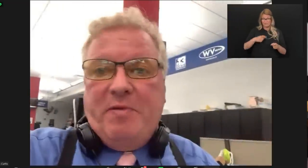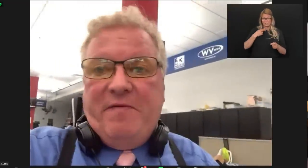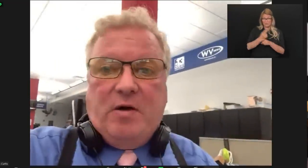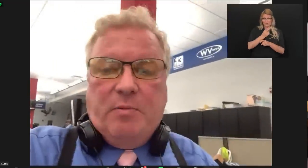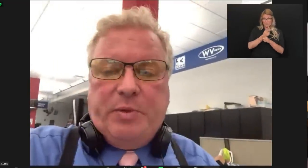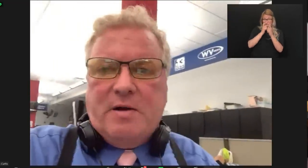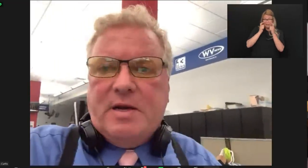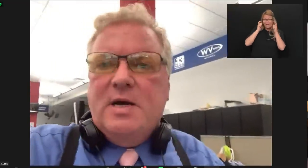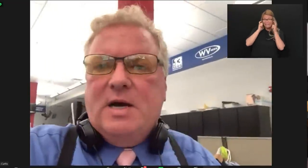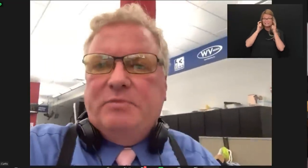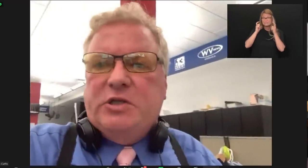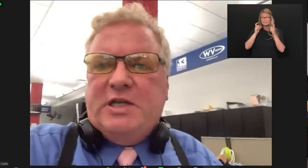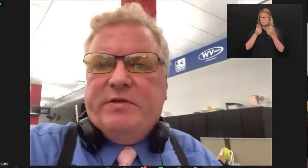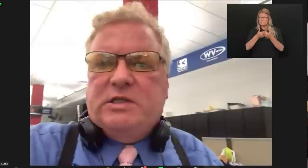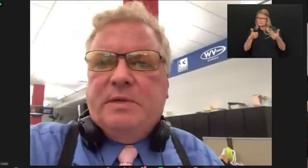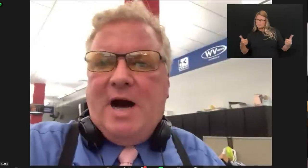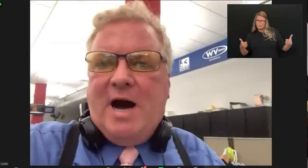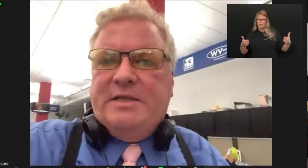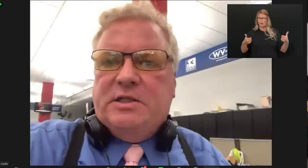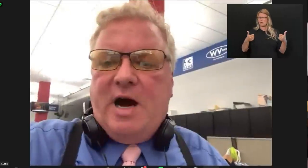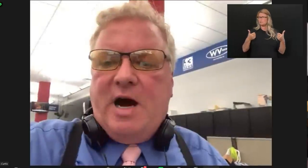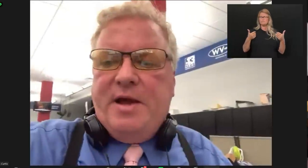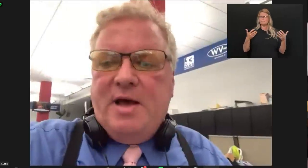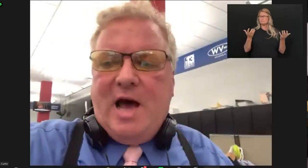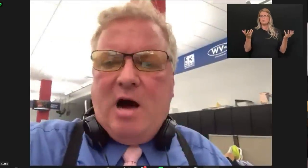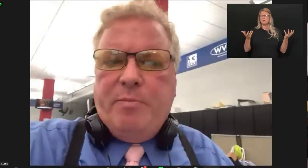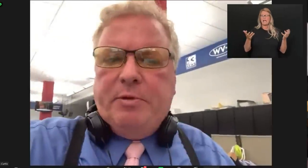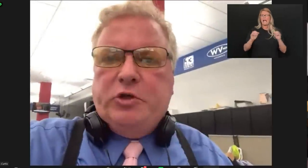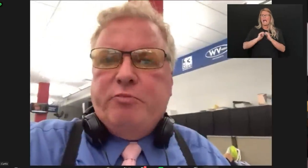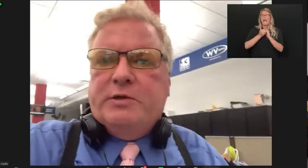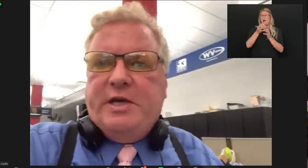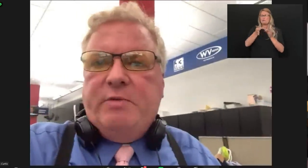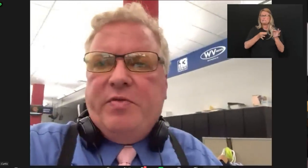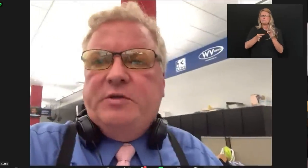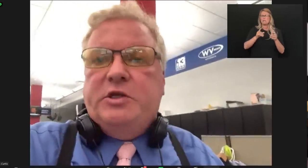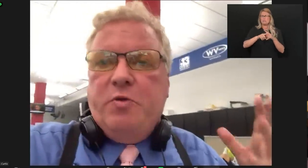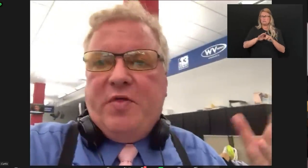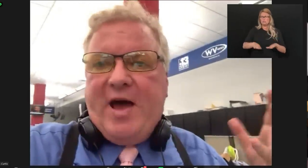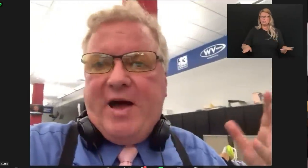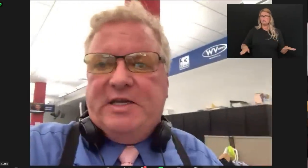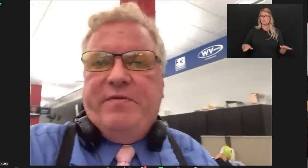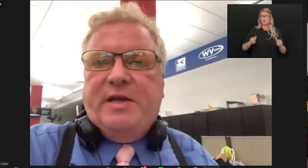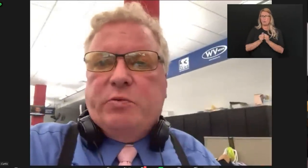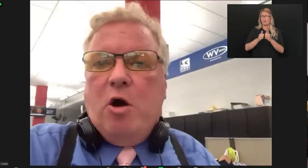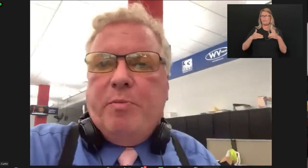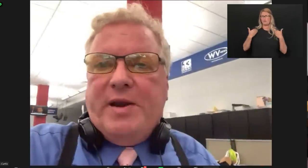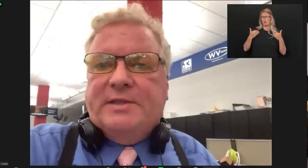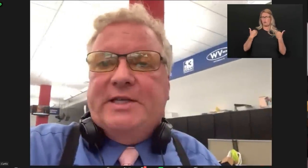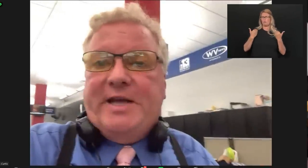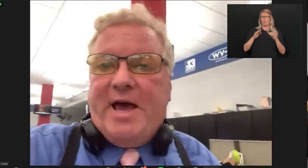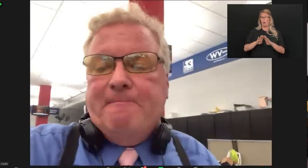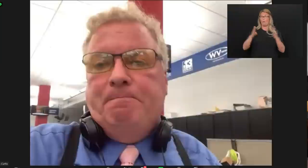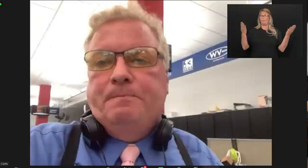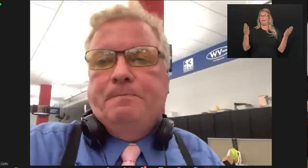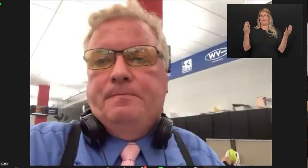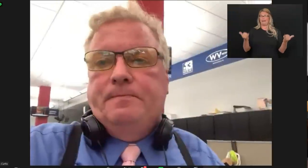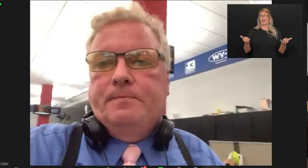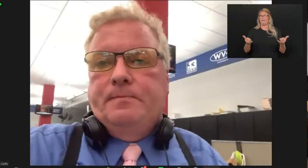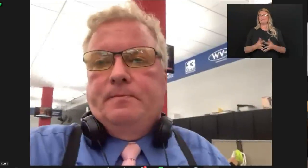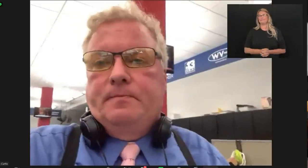they might be far apart? Just give us some guidance on how people should proceed with these youth activities reopening today.